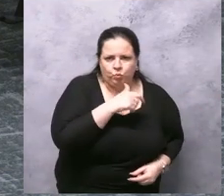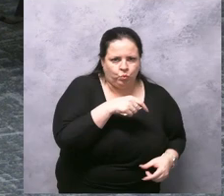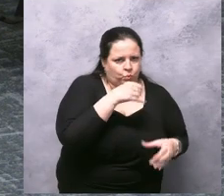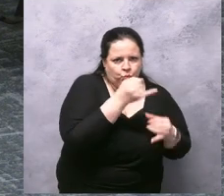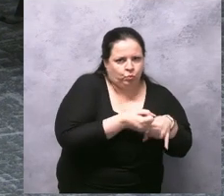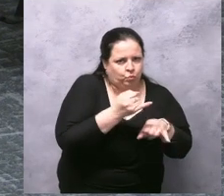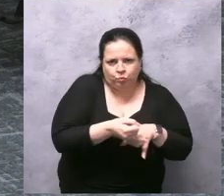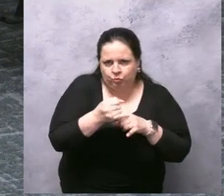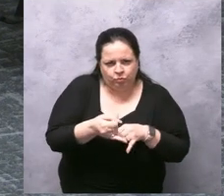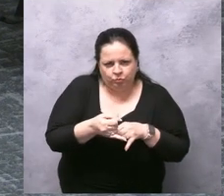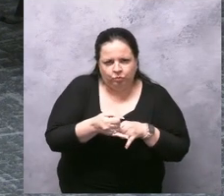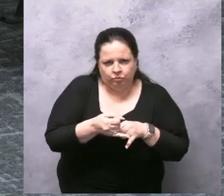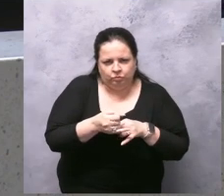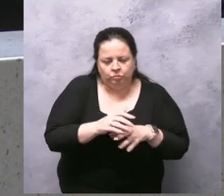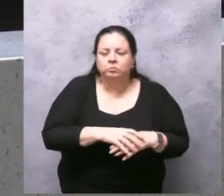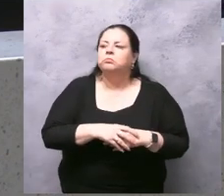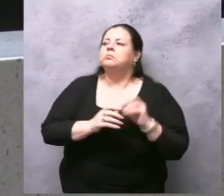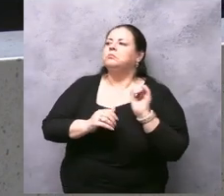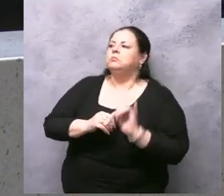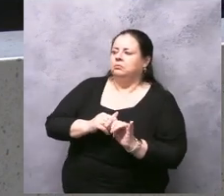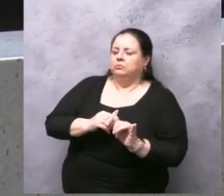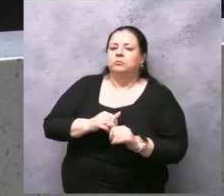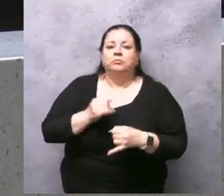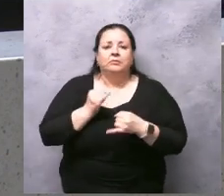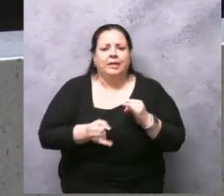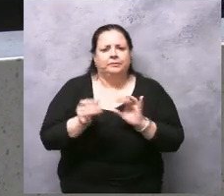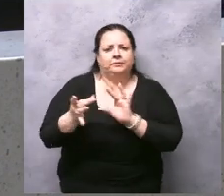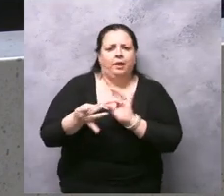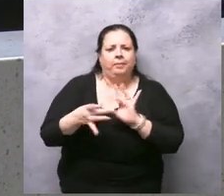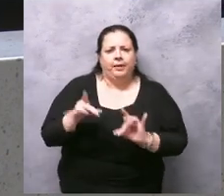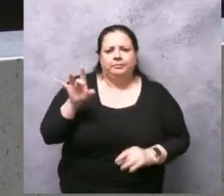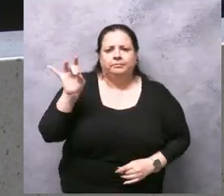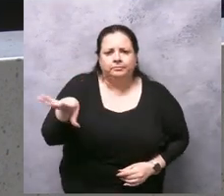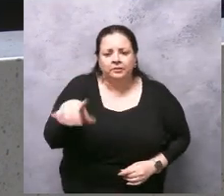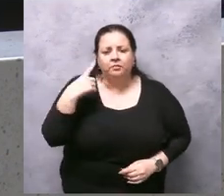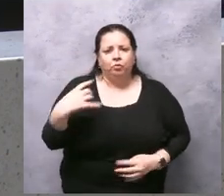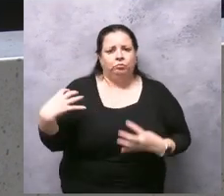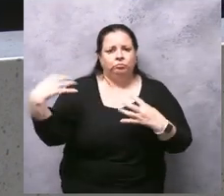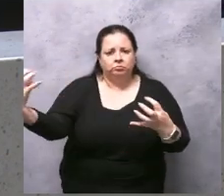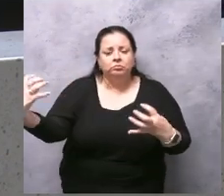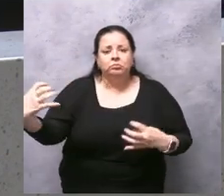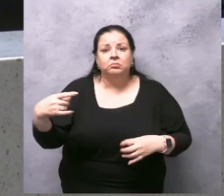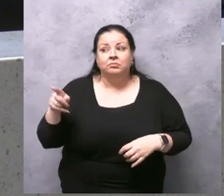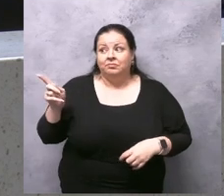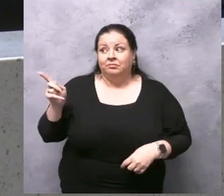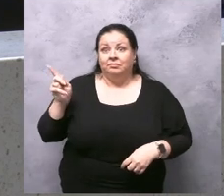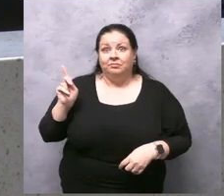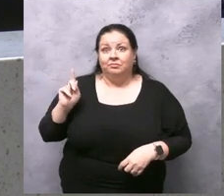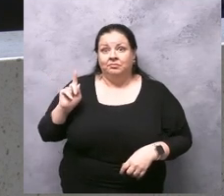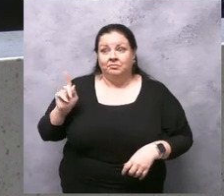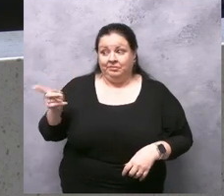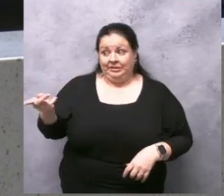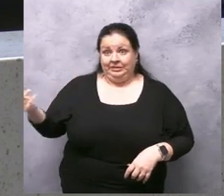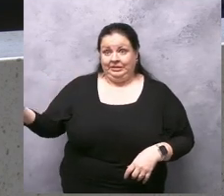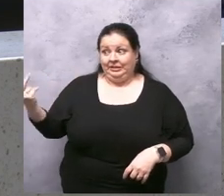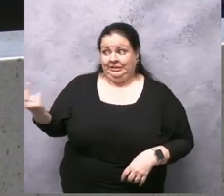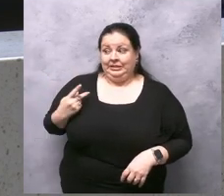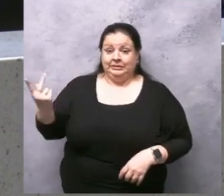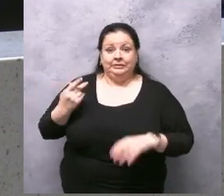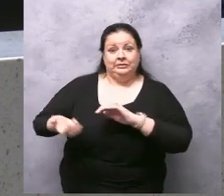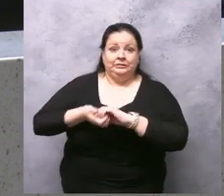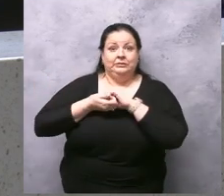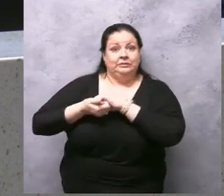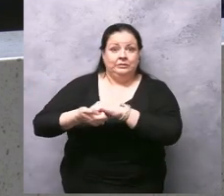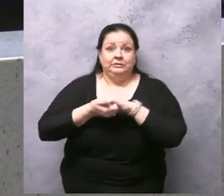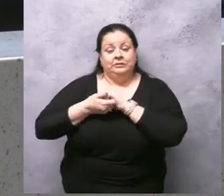out. Okay. And then lastly, just a comment, and for the viewing public, this partnership on doing these studies